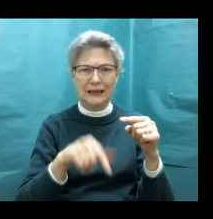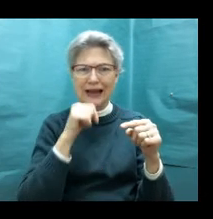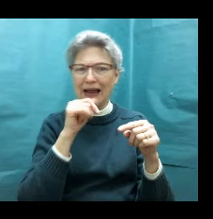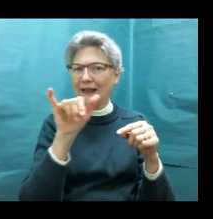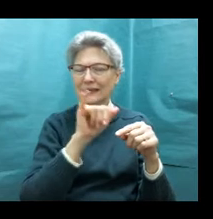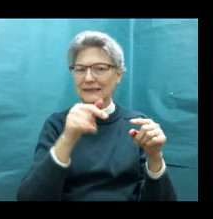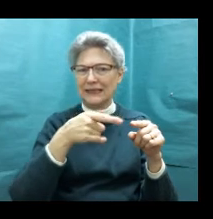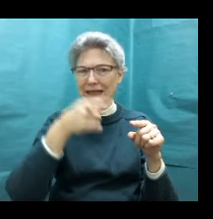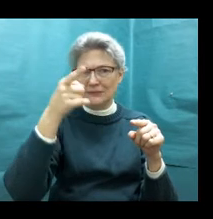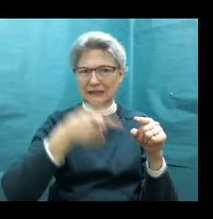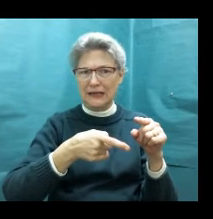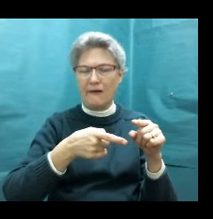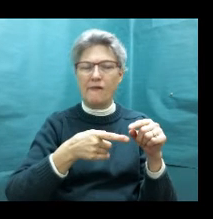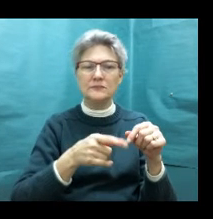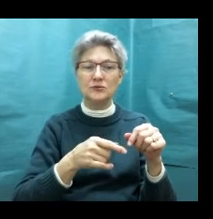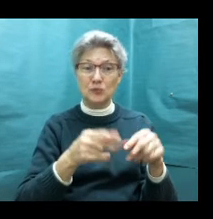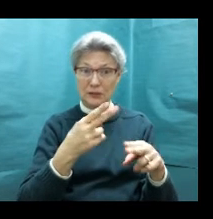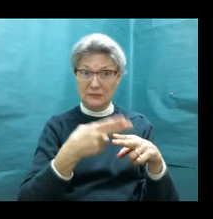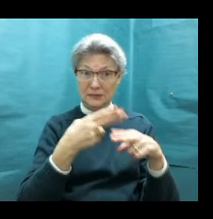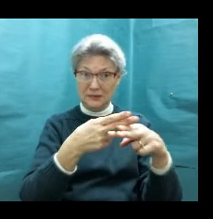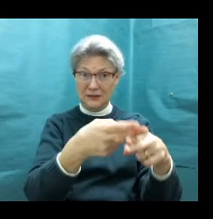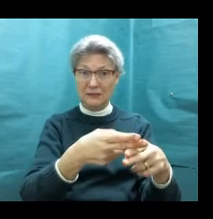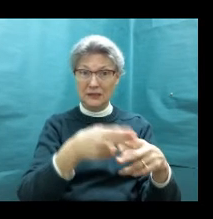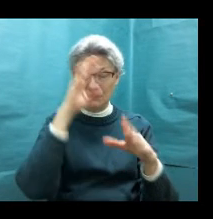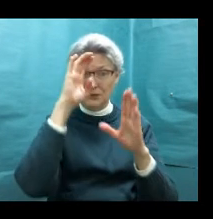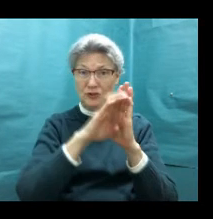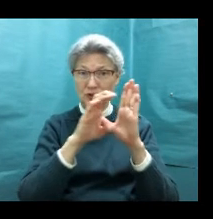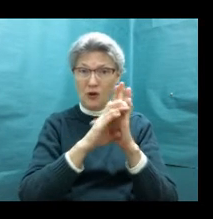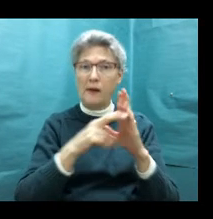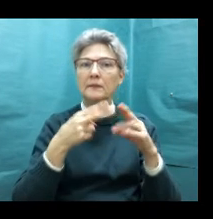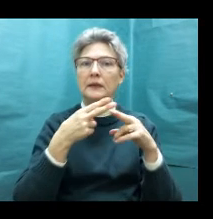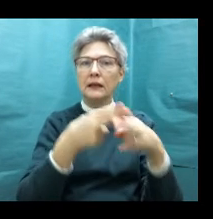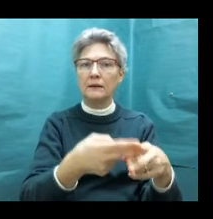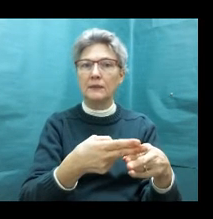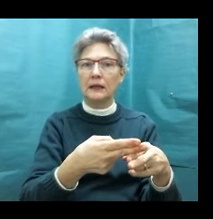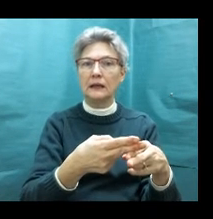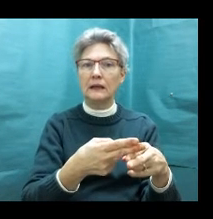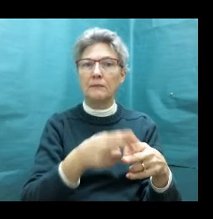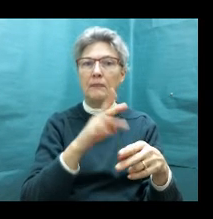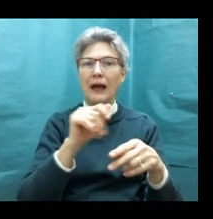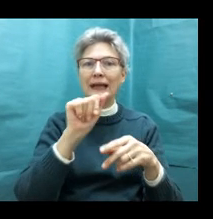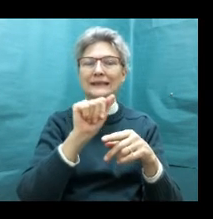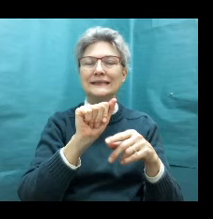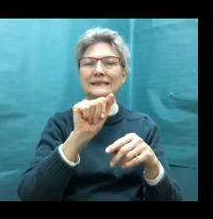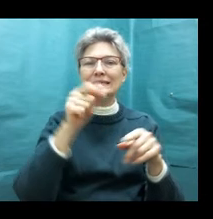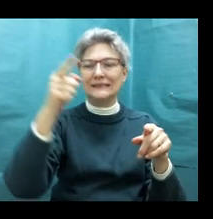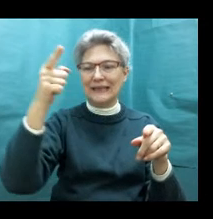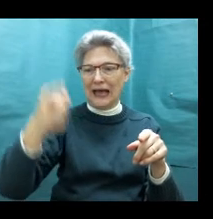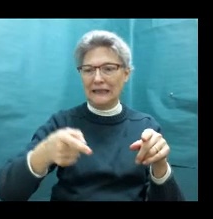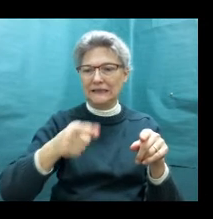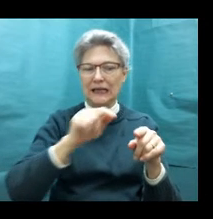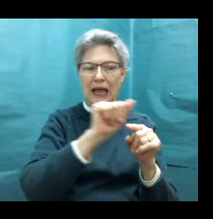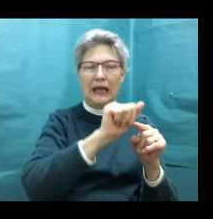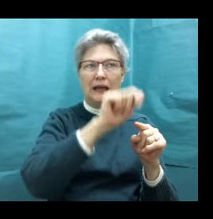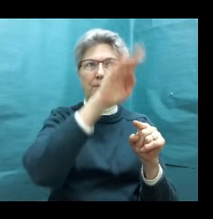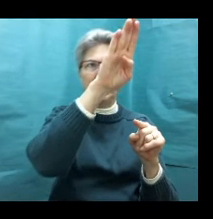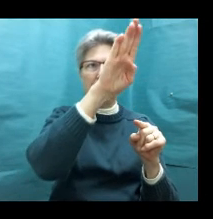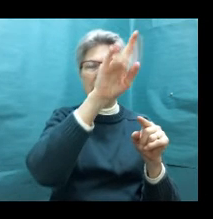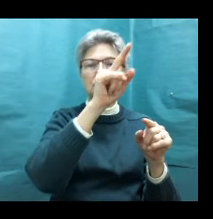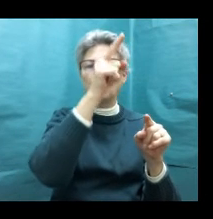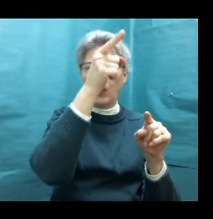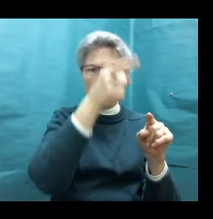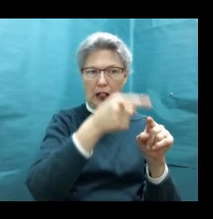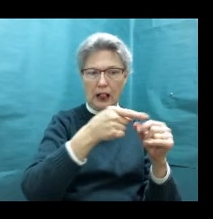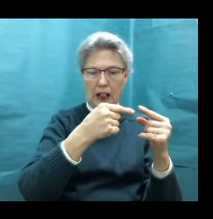I'm labeling this or when I'm naming this figure, I'm naming it by its sides. So AB is one